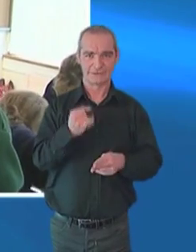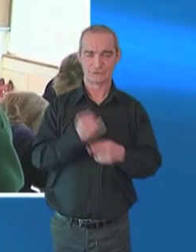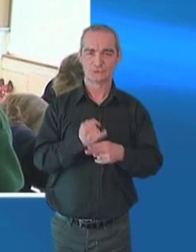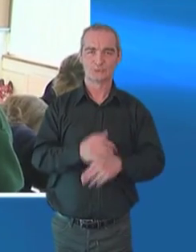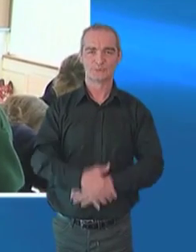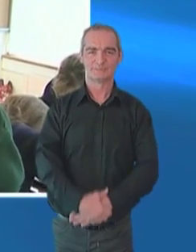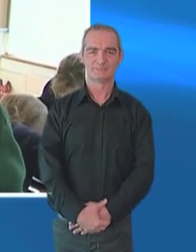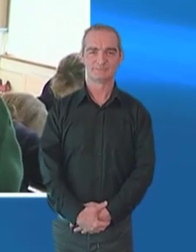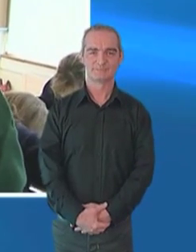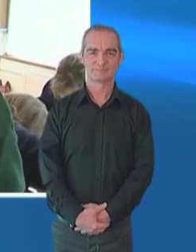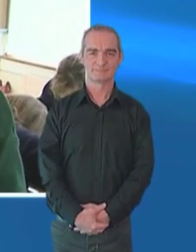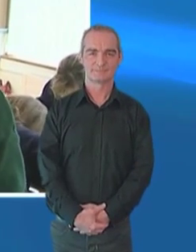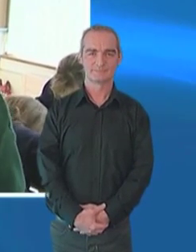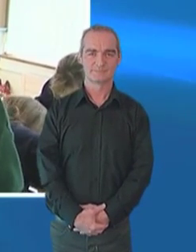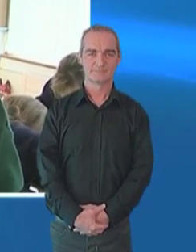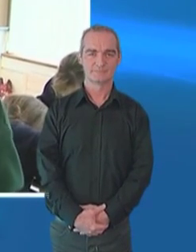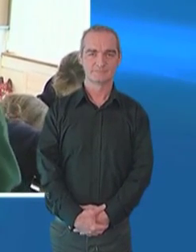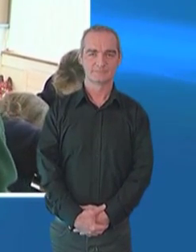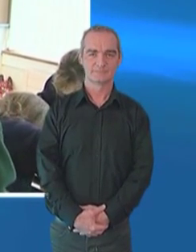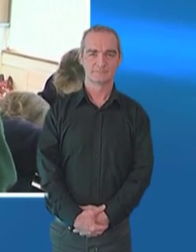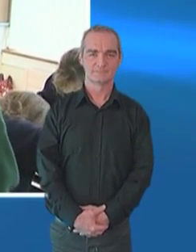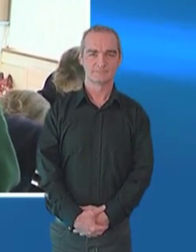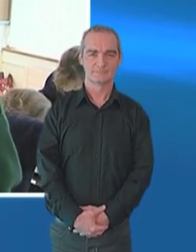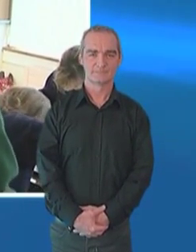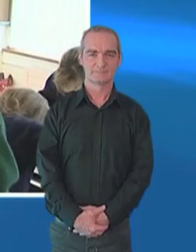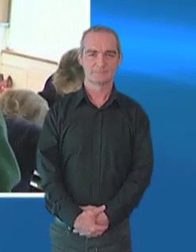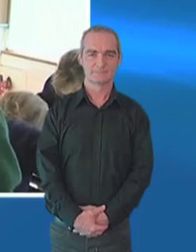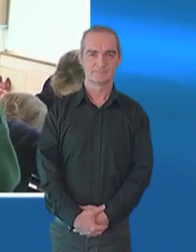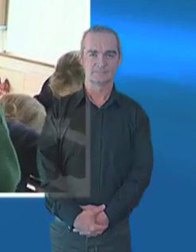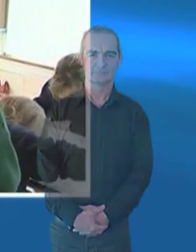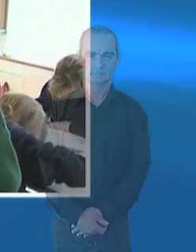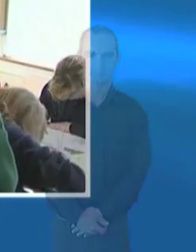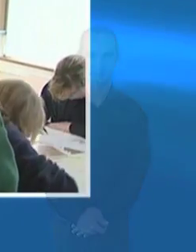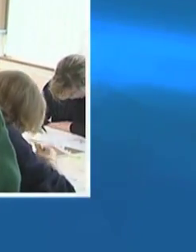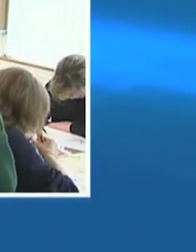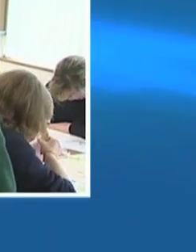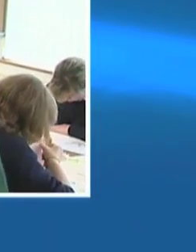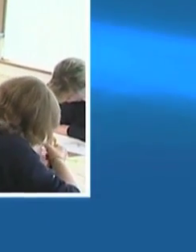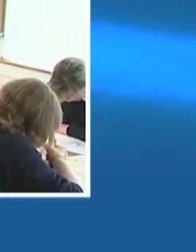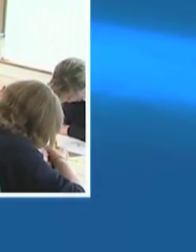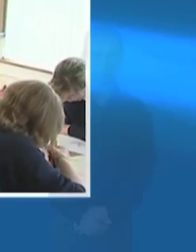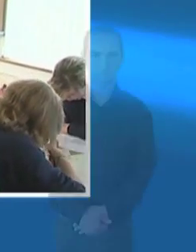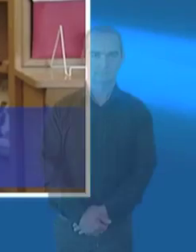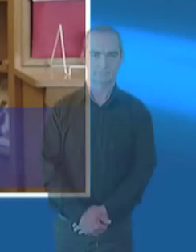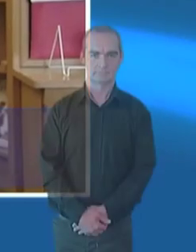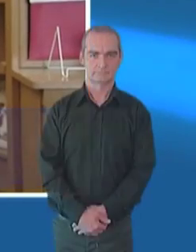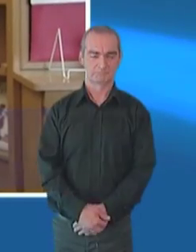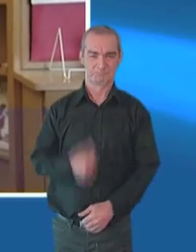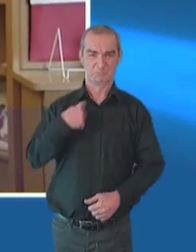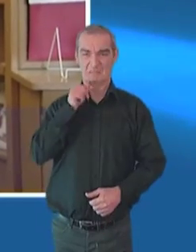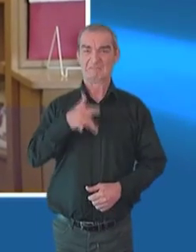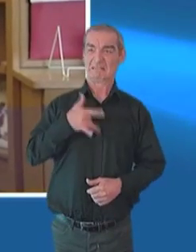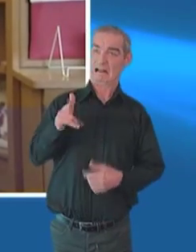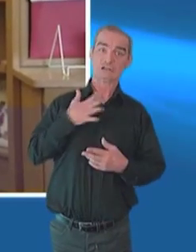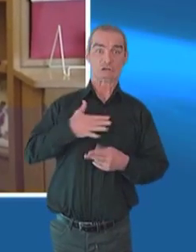can relax. At the same time, you can learn a lot of things around here. I like the school here. I wouldn't describe